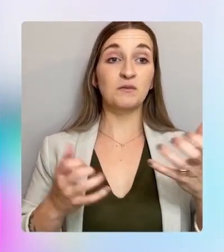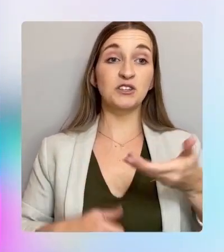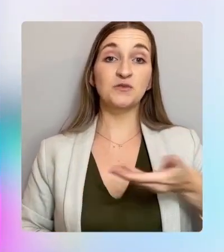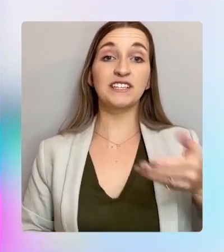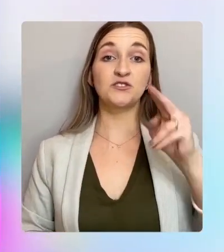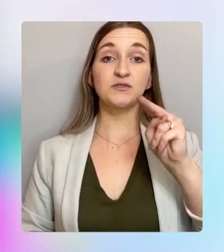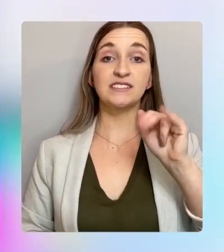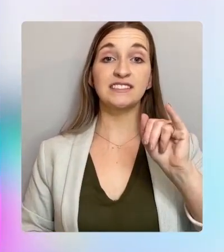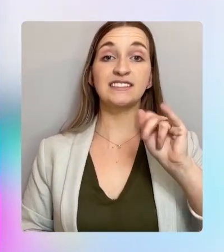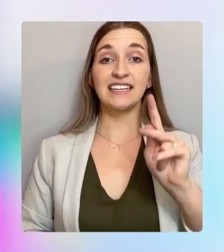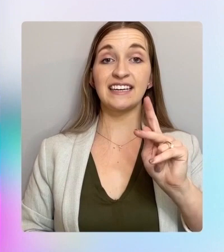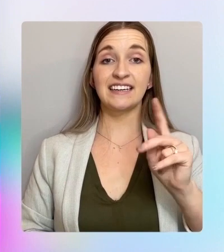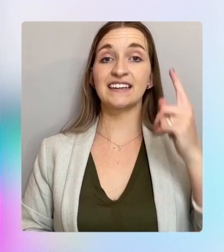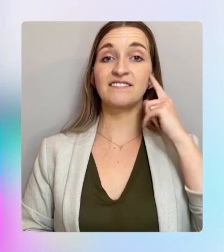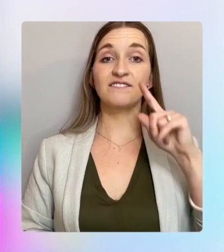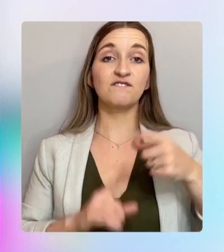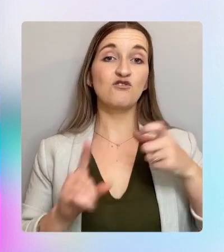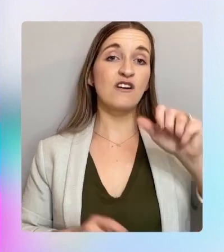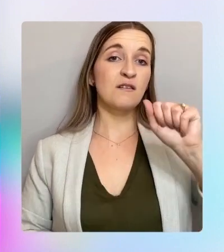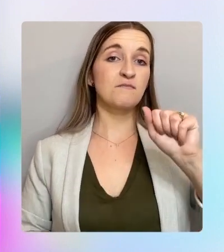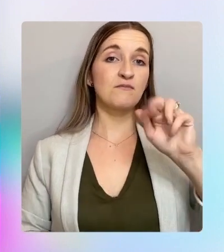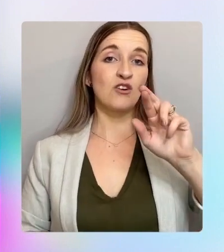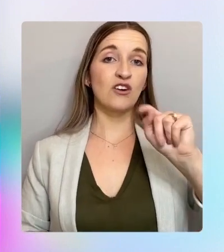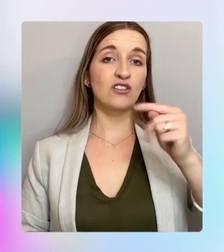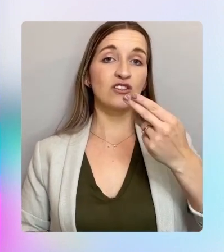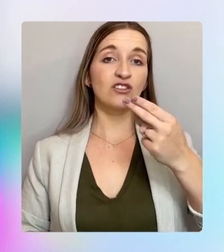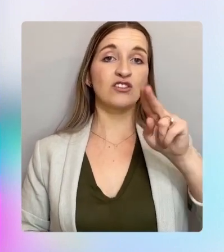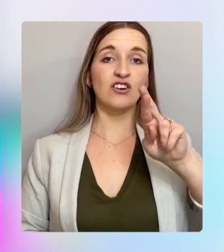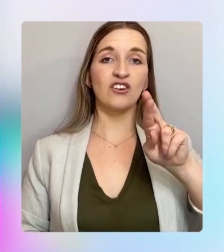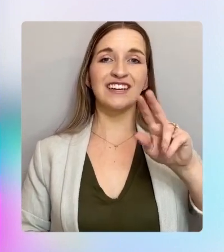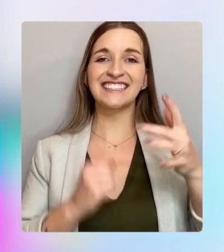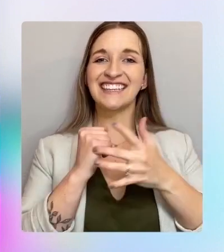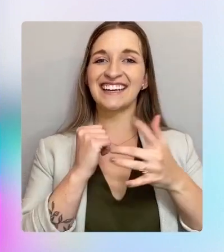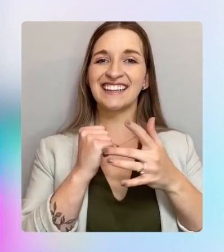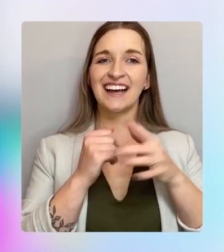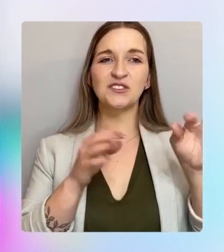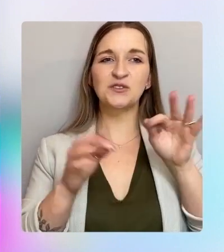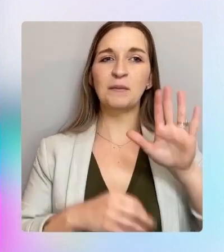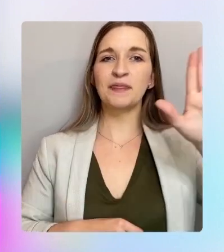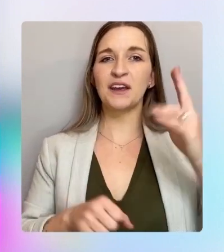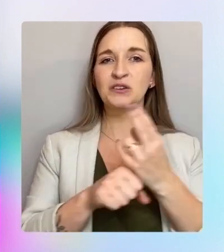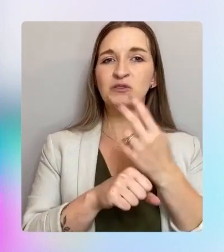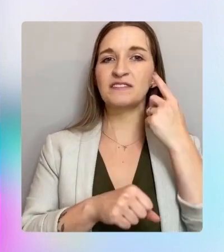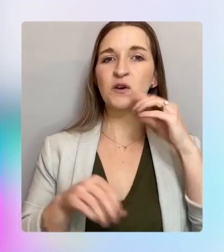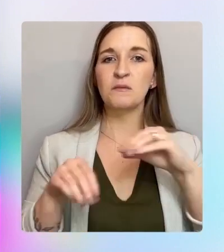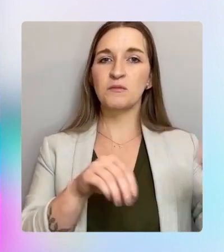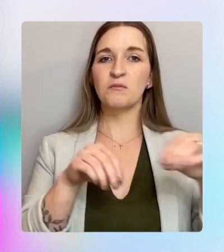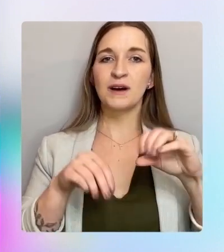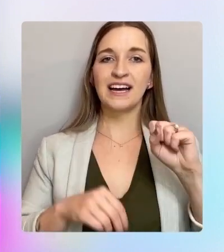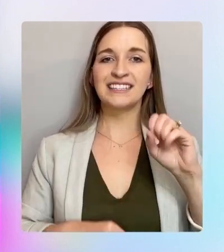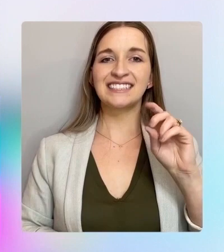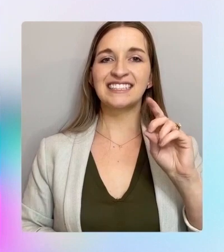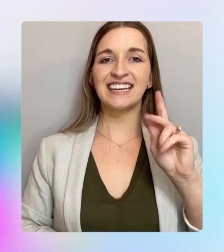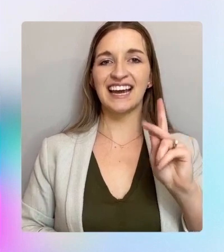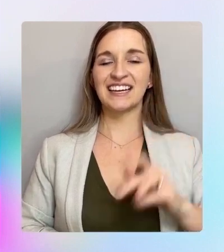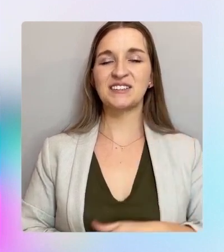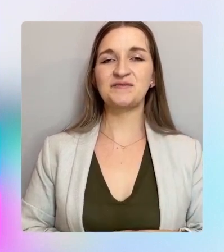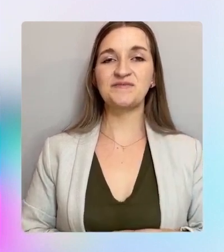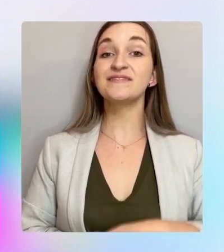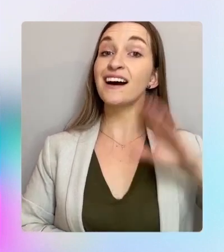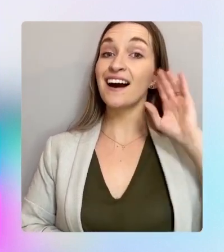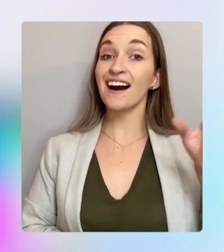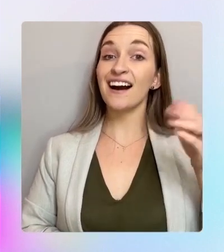Finally, I'd like to introduce you to Nick Traber, who is head of product at Arthur Technology, to describe their use of the Movement SDK.